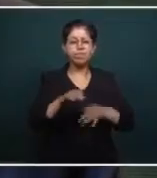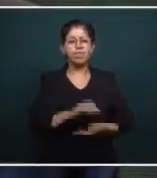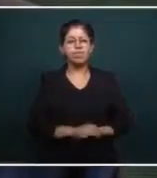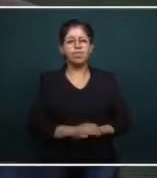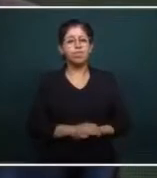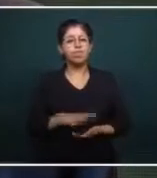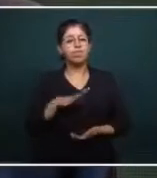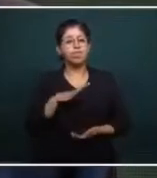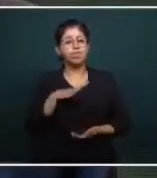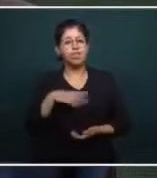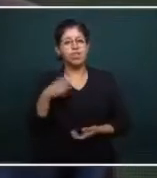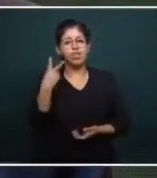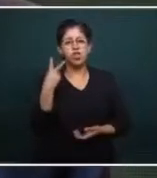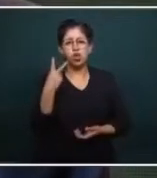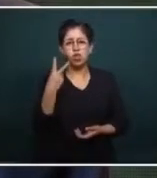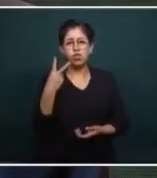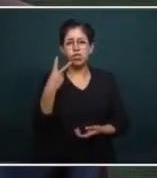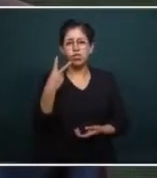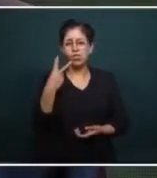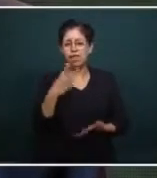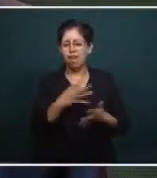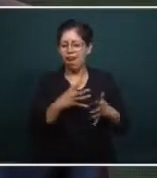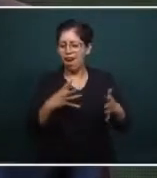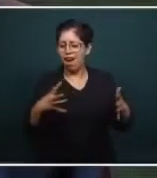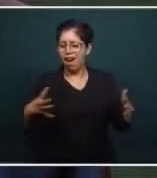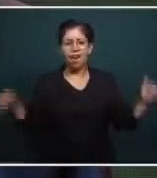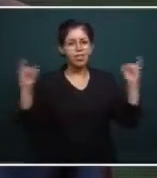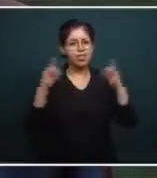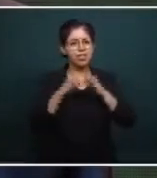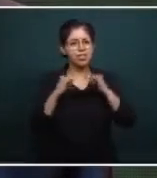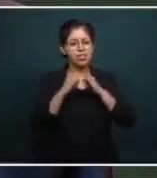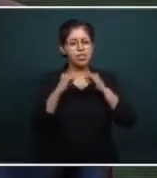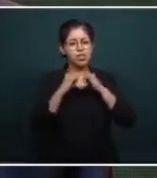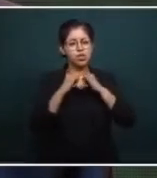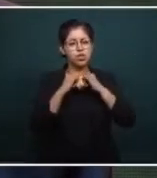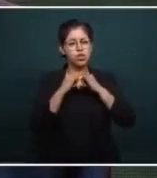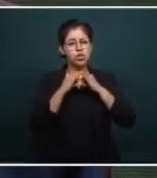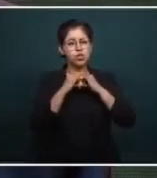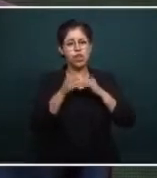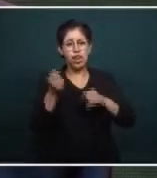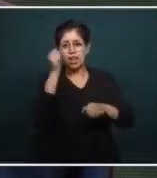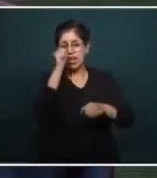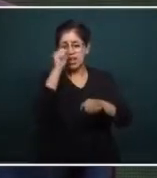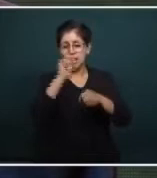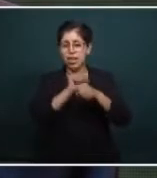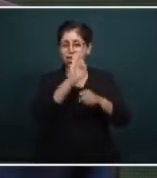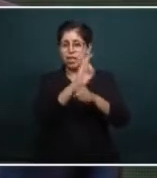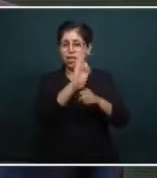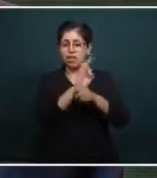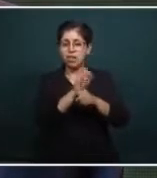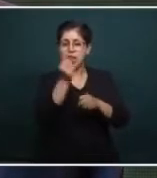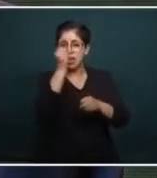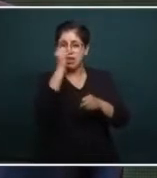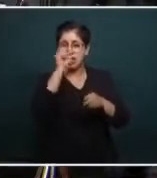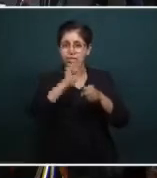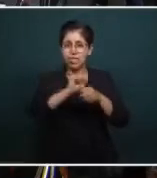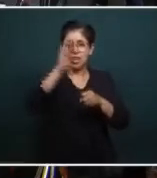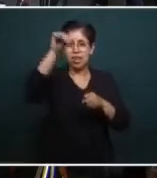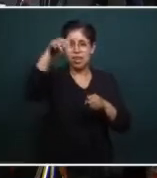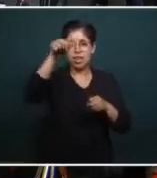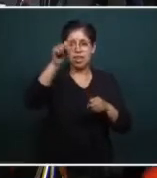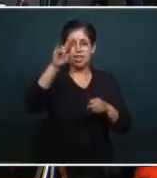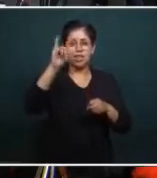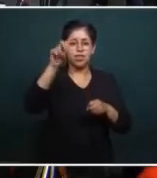count on the support of the two great institutions, the Secretary of Defense